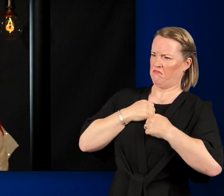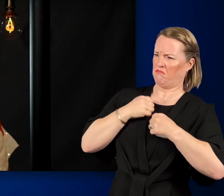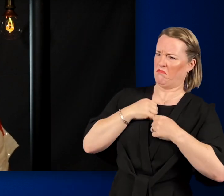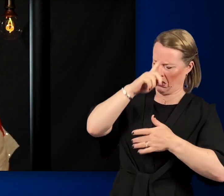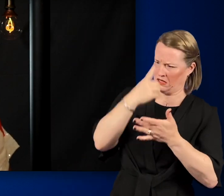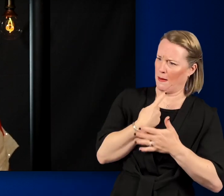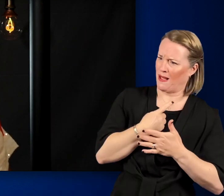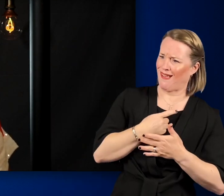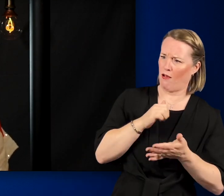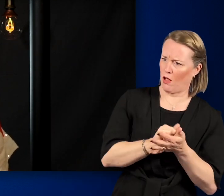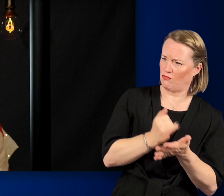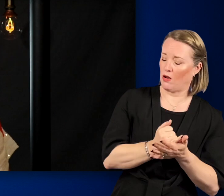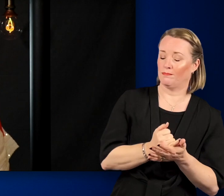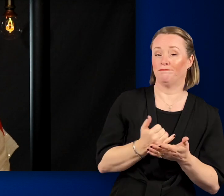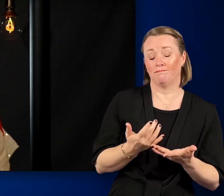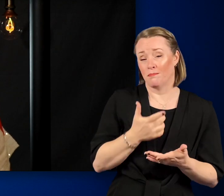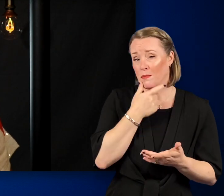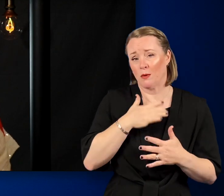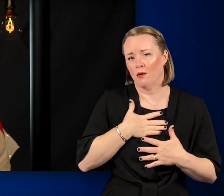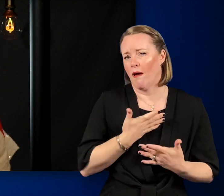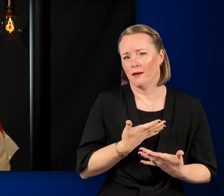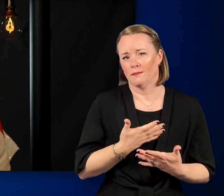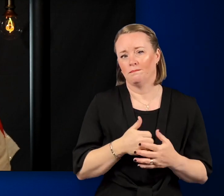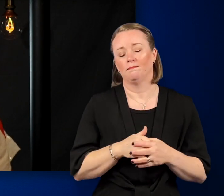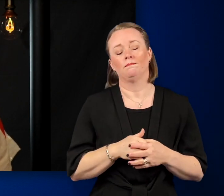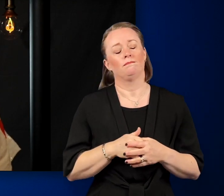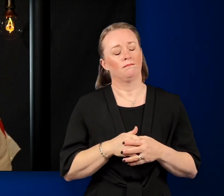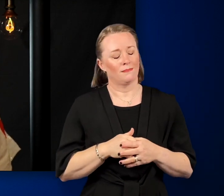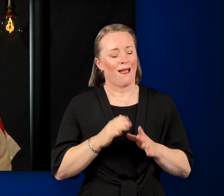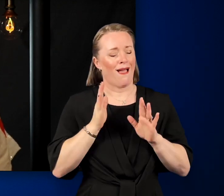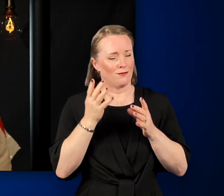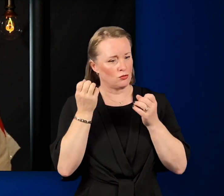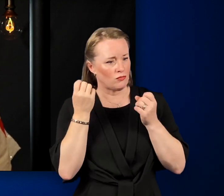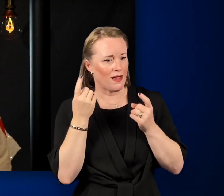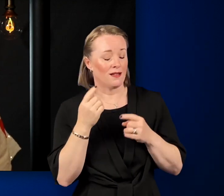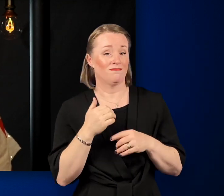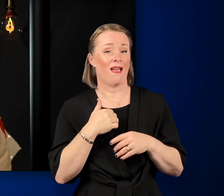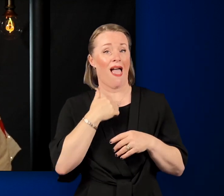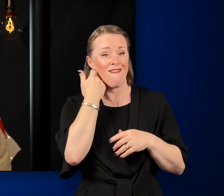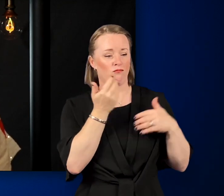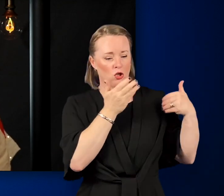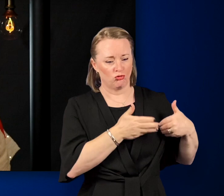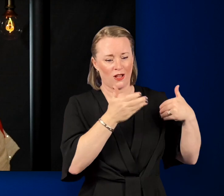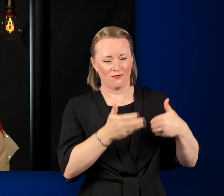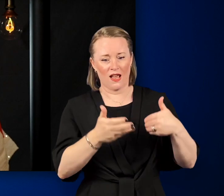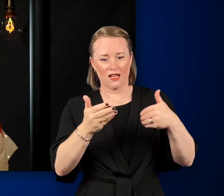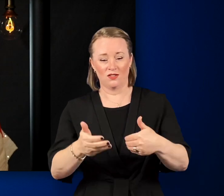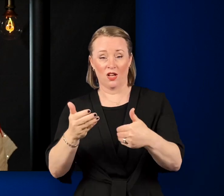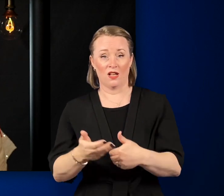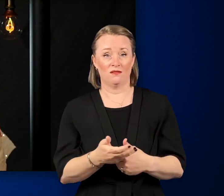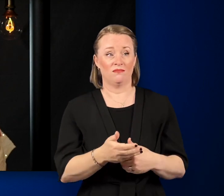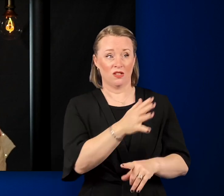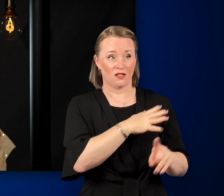believe God is saying in this day and age. But we have to realise that every generation will find some aspect of biblical